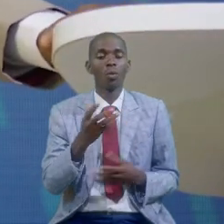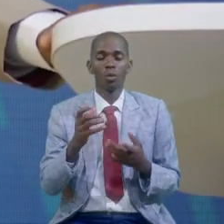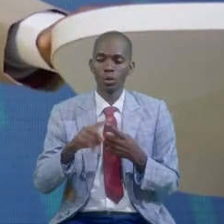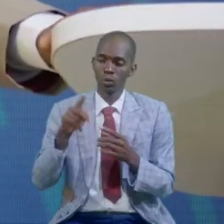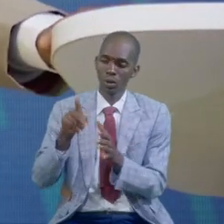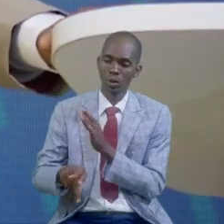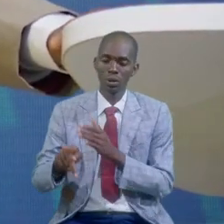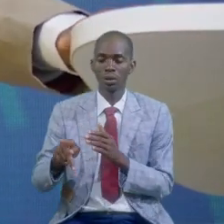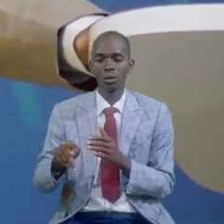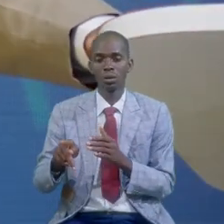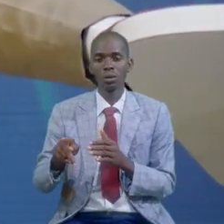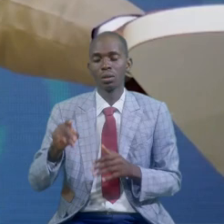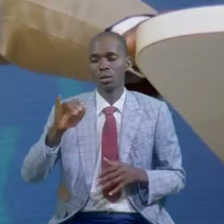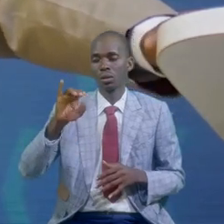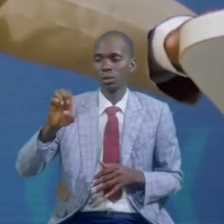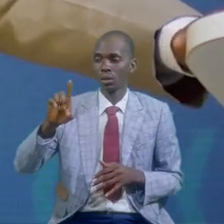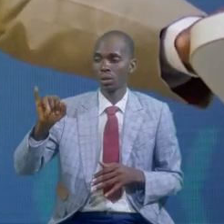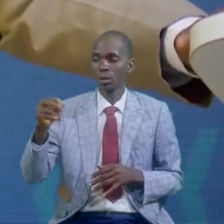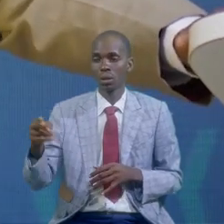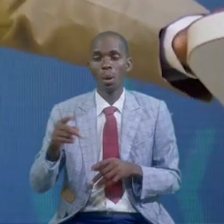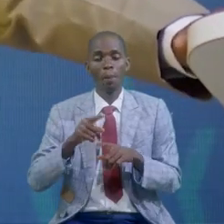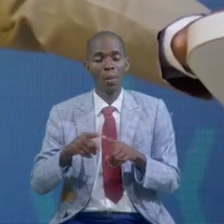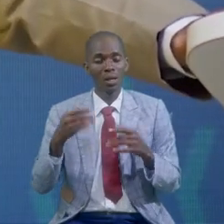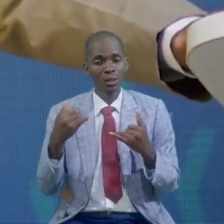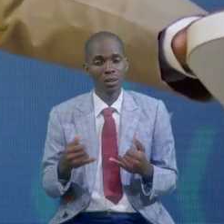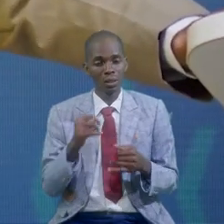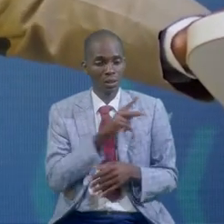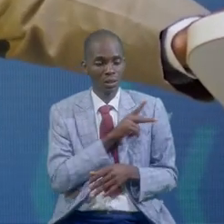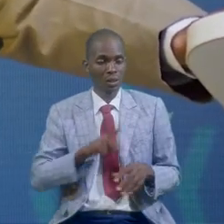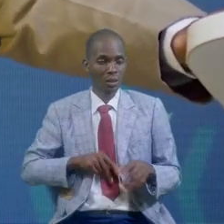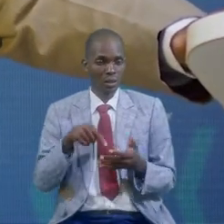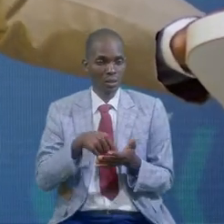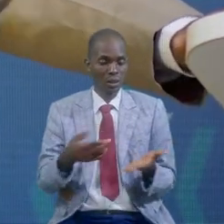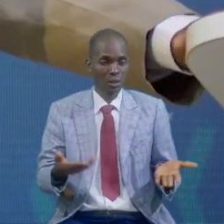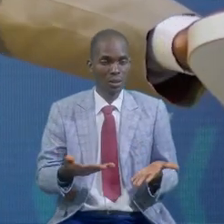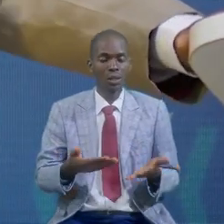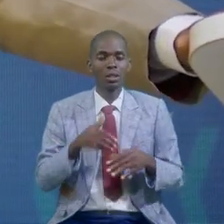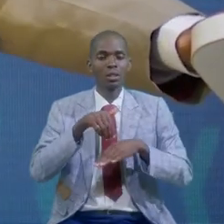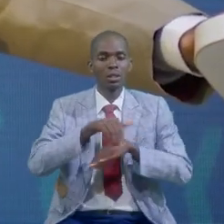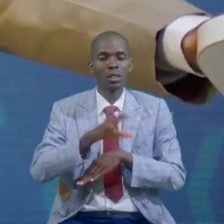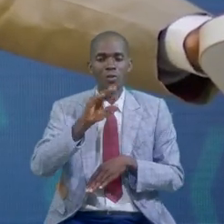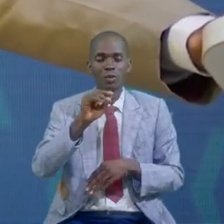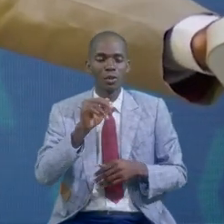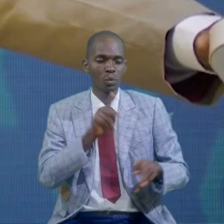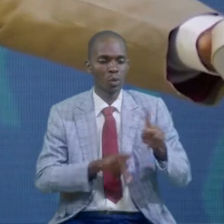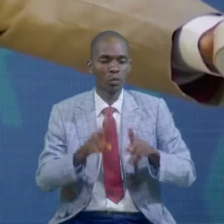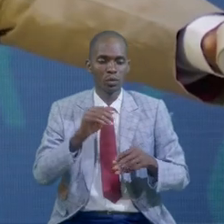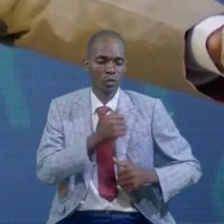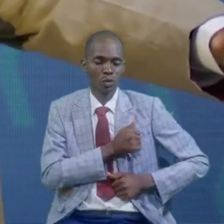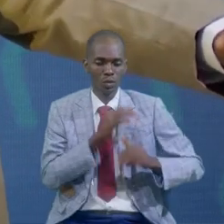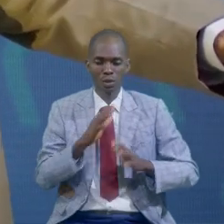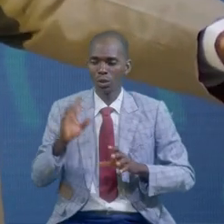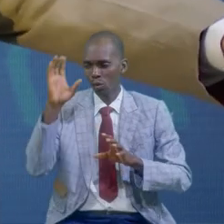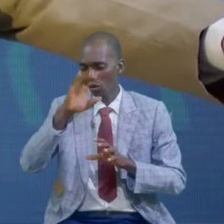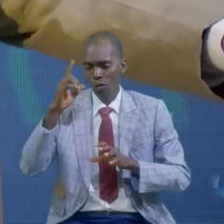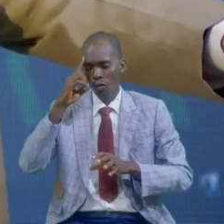king sent a servant with 50 people, 50 soldiers. Get him. Anywhere he is, alive